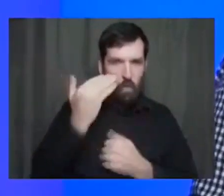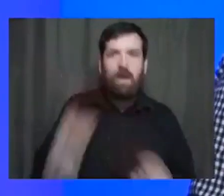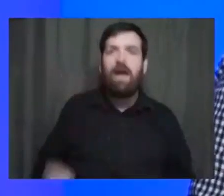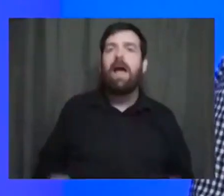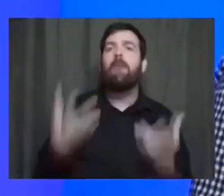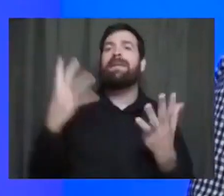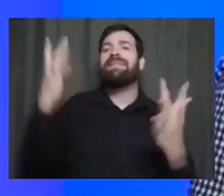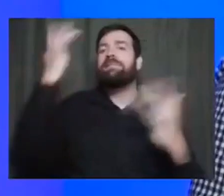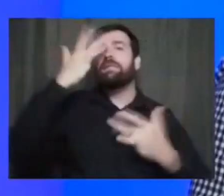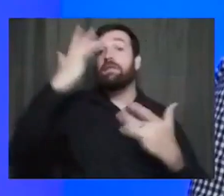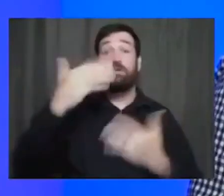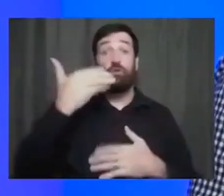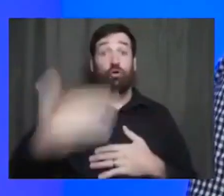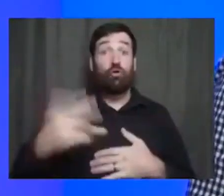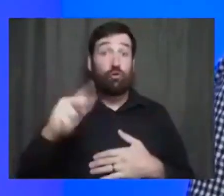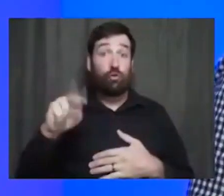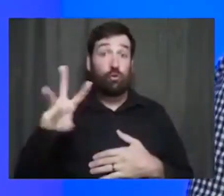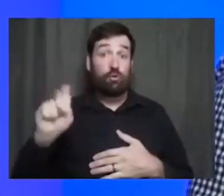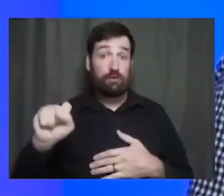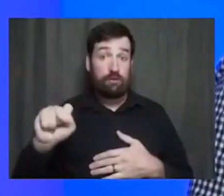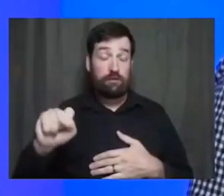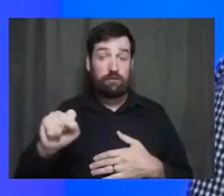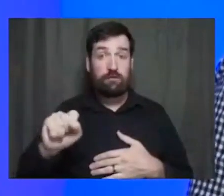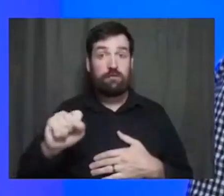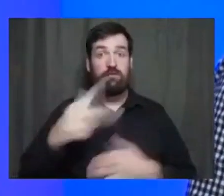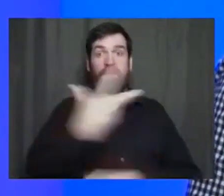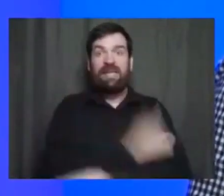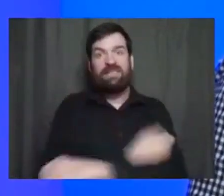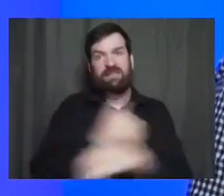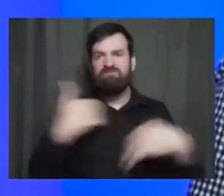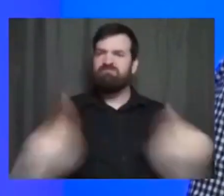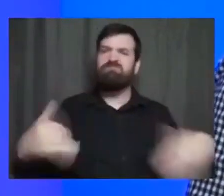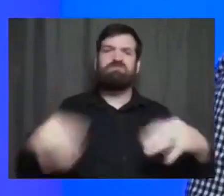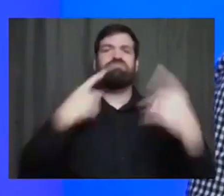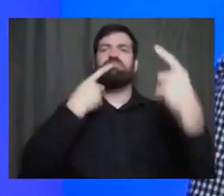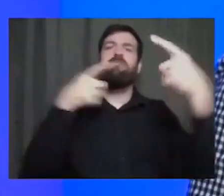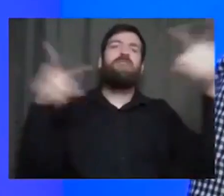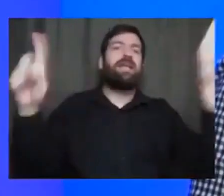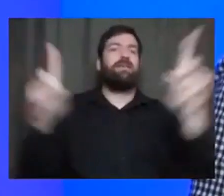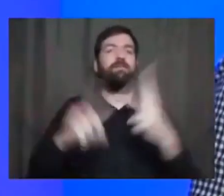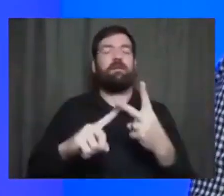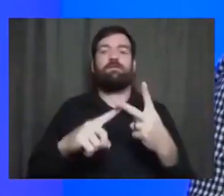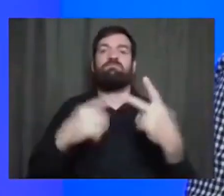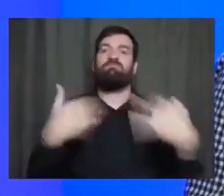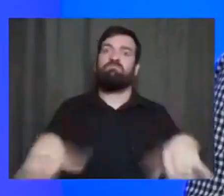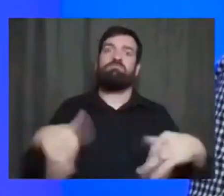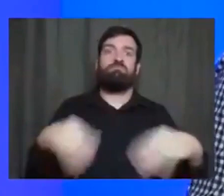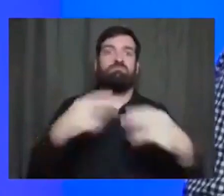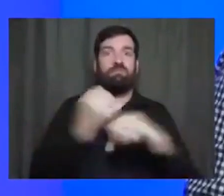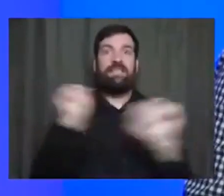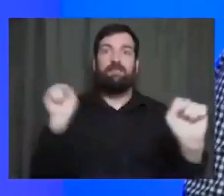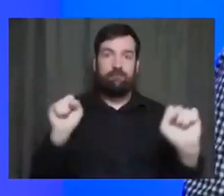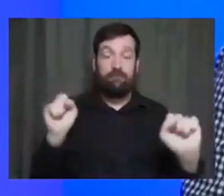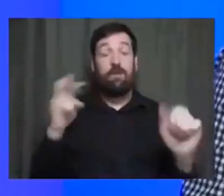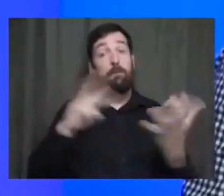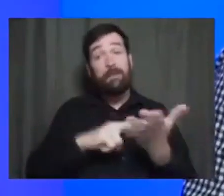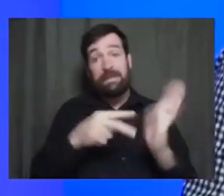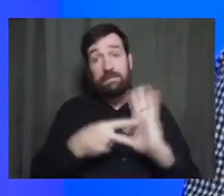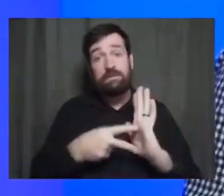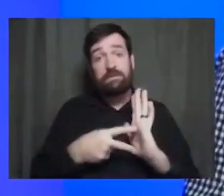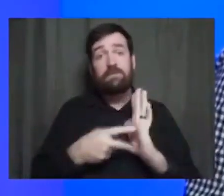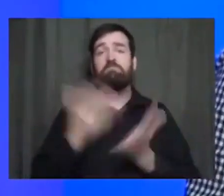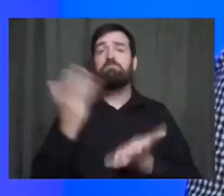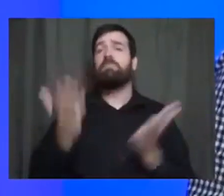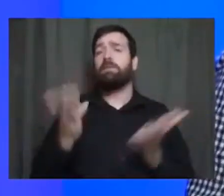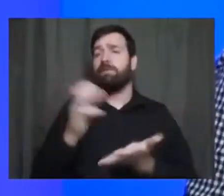is, what we know is these vaccines are extremely effective and extremely safe. And so therefore, there may be some other components of